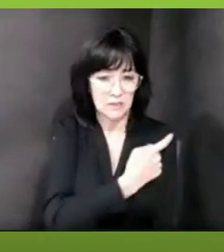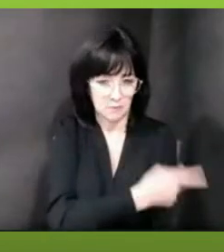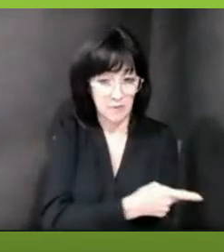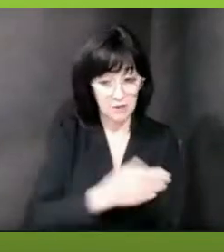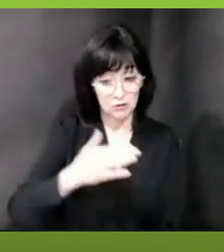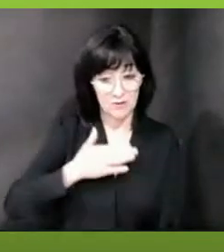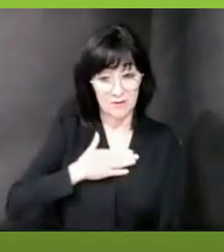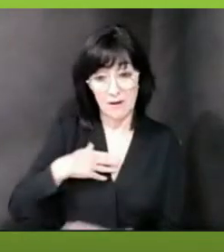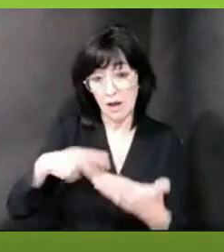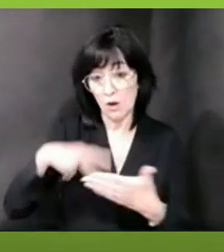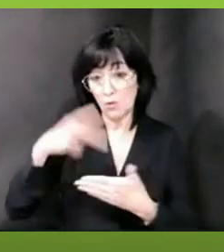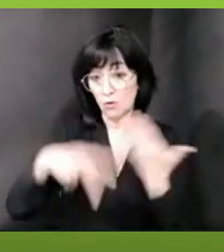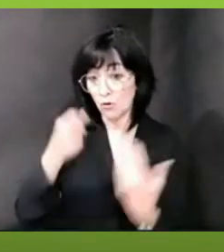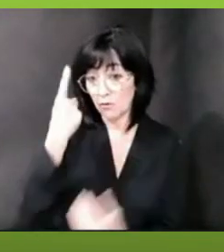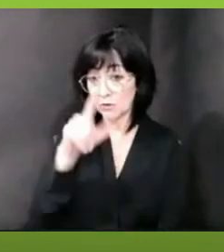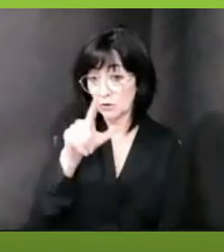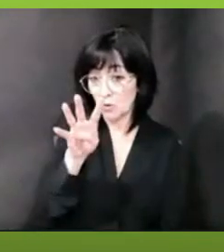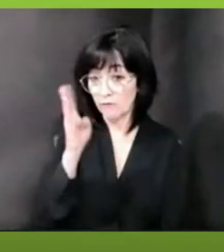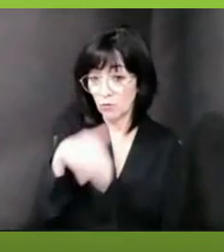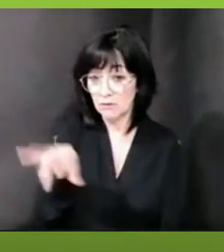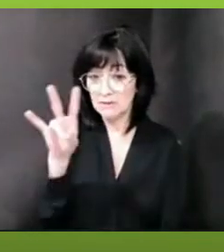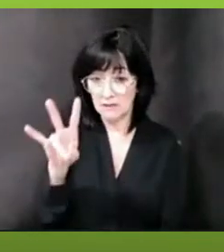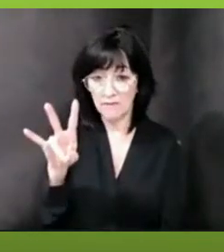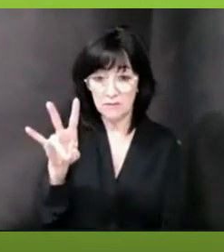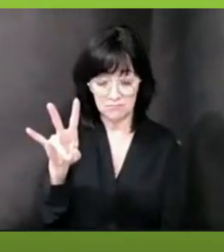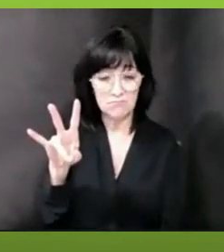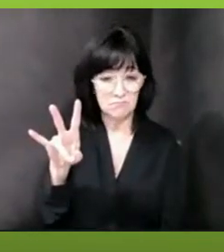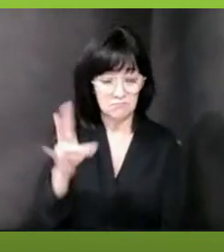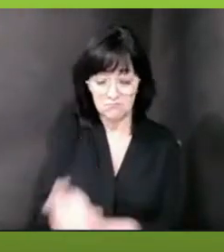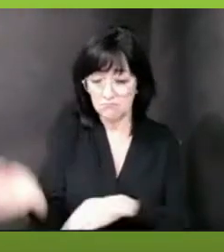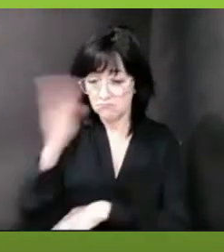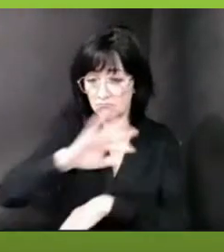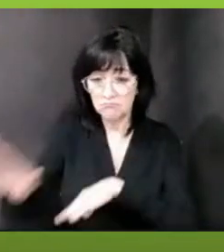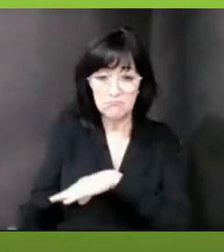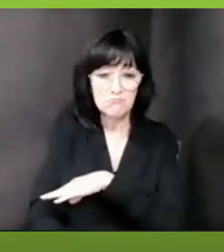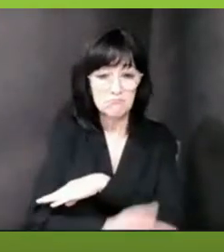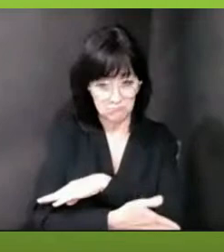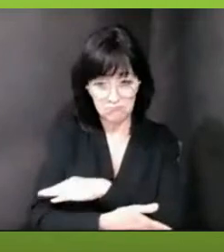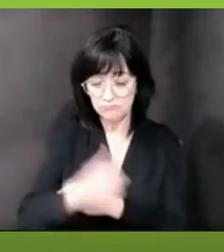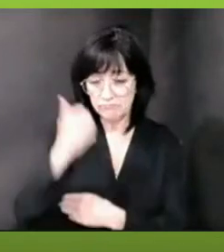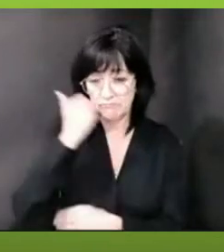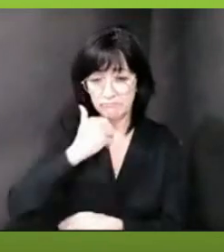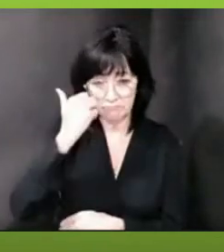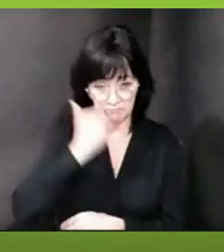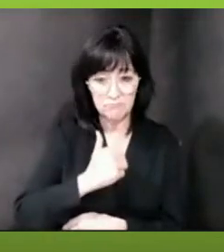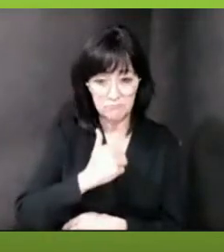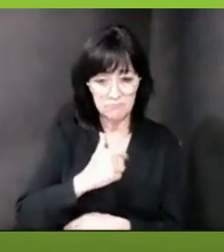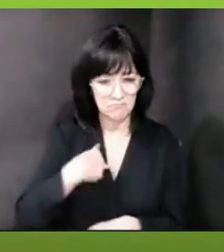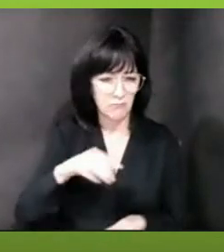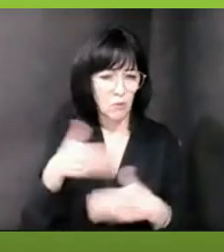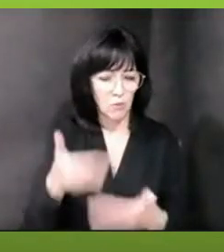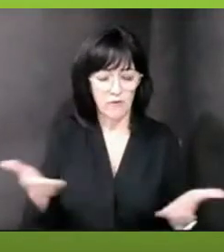we are available to provide support whenever it's needed. Thank you.